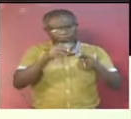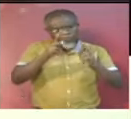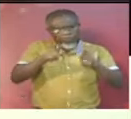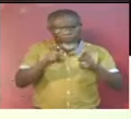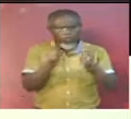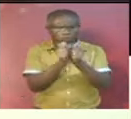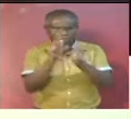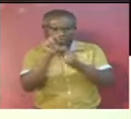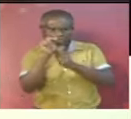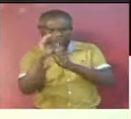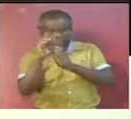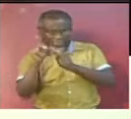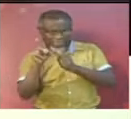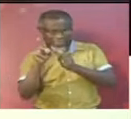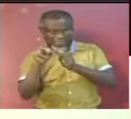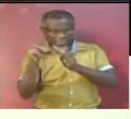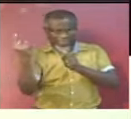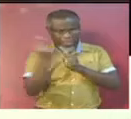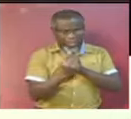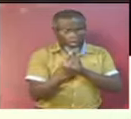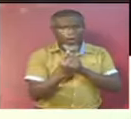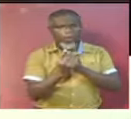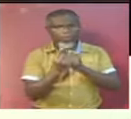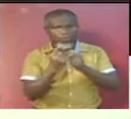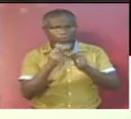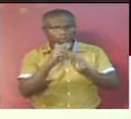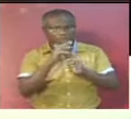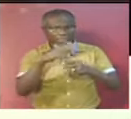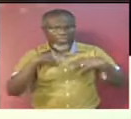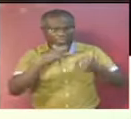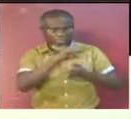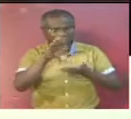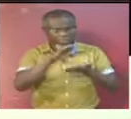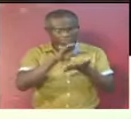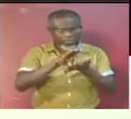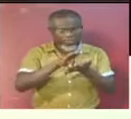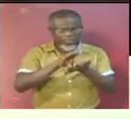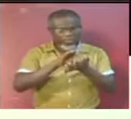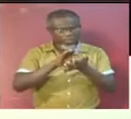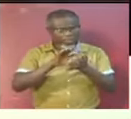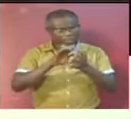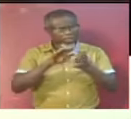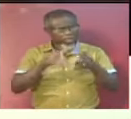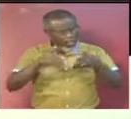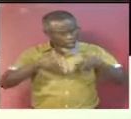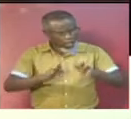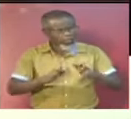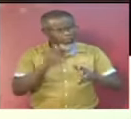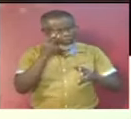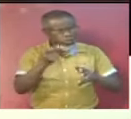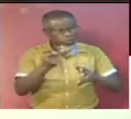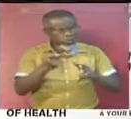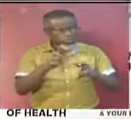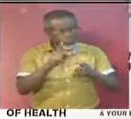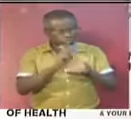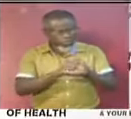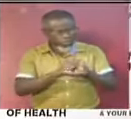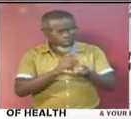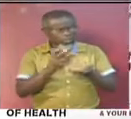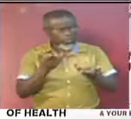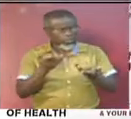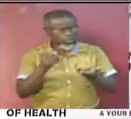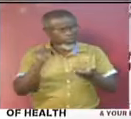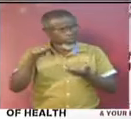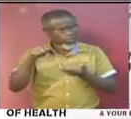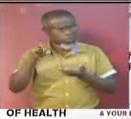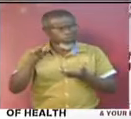vaccines now that the Ministry of Health has rolled back to only persons over 65? Thank you.